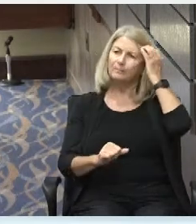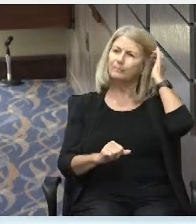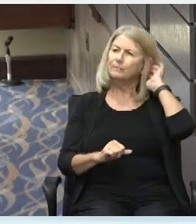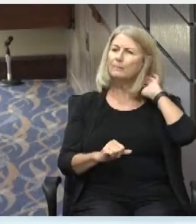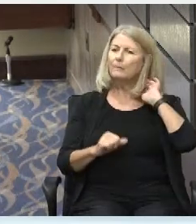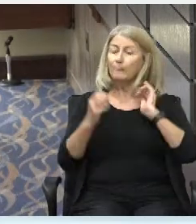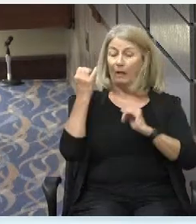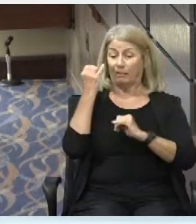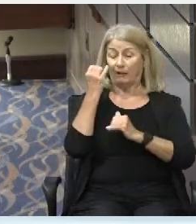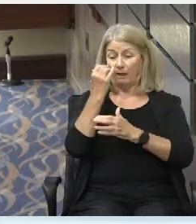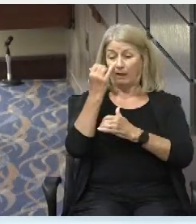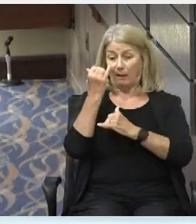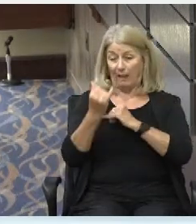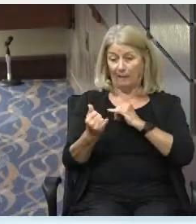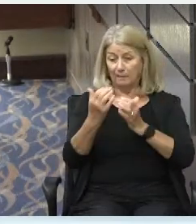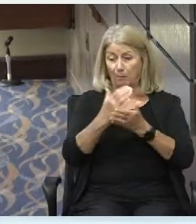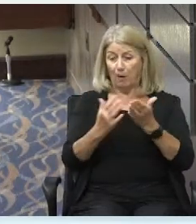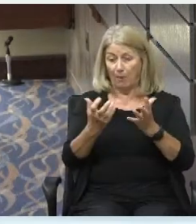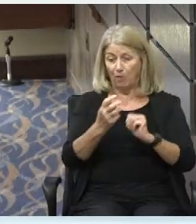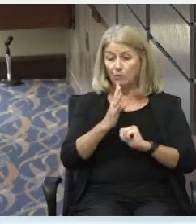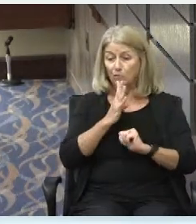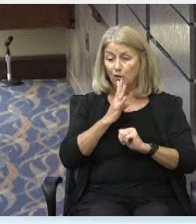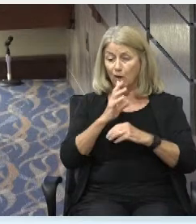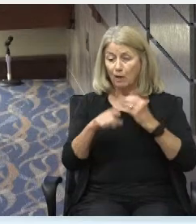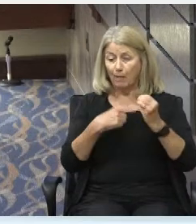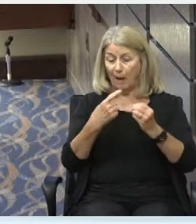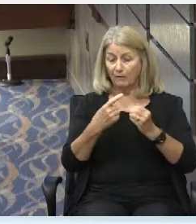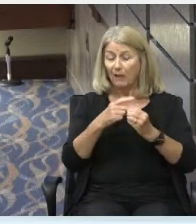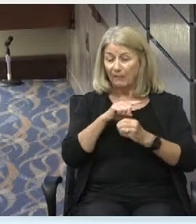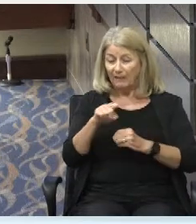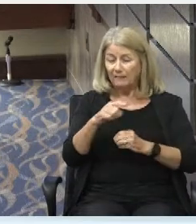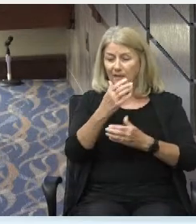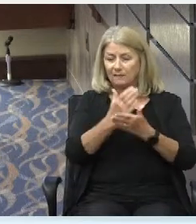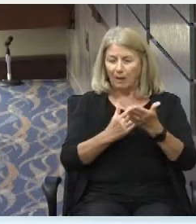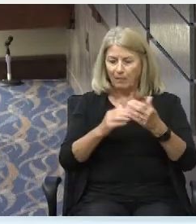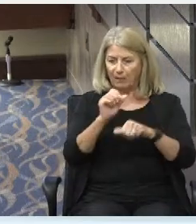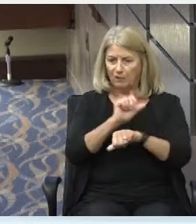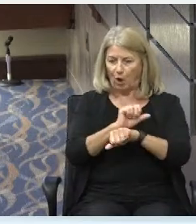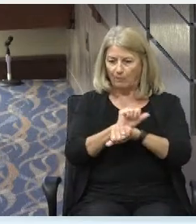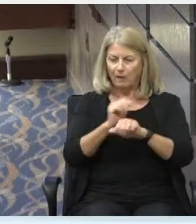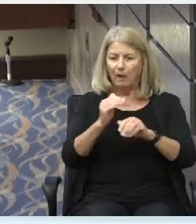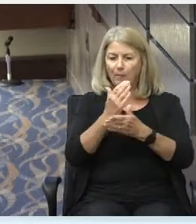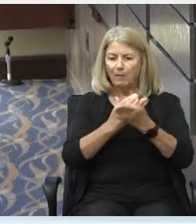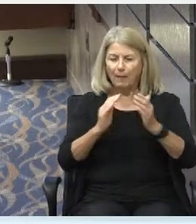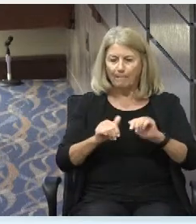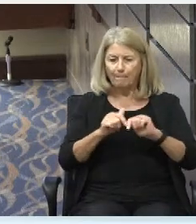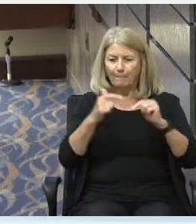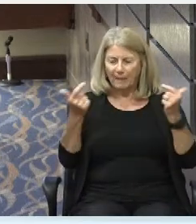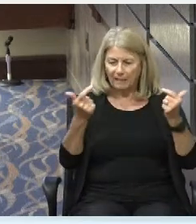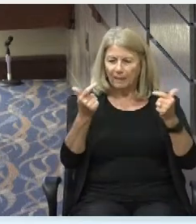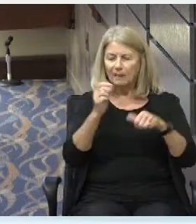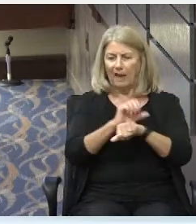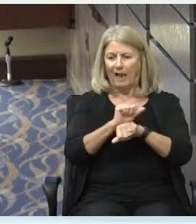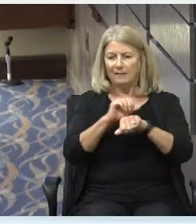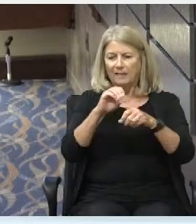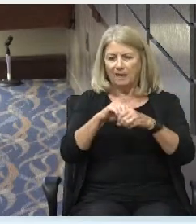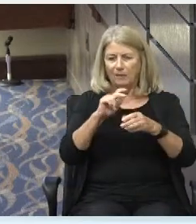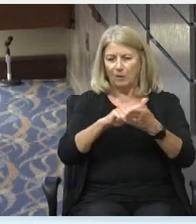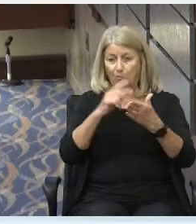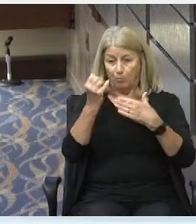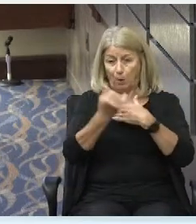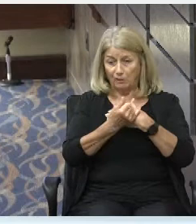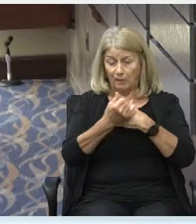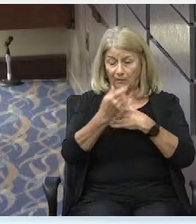And the last part here that I want to talk through is just, these are some of the tasks, the major tasks within our project to hit those